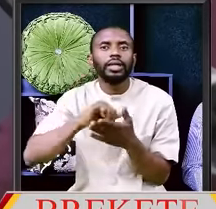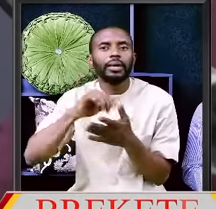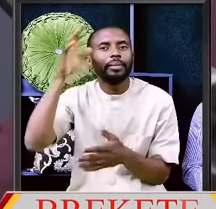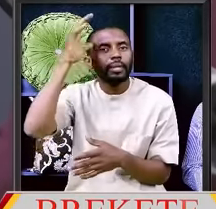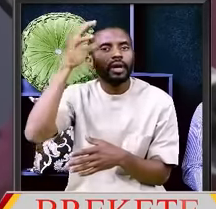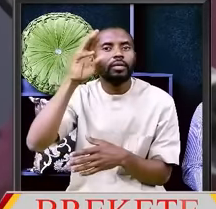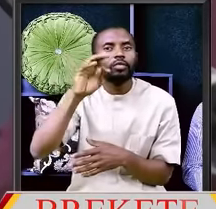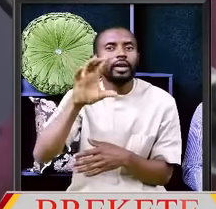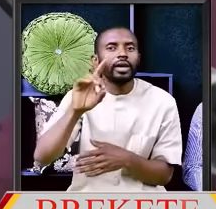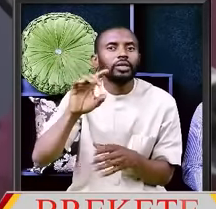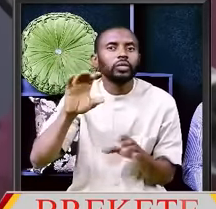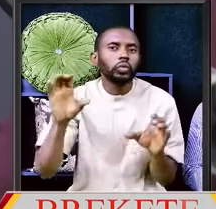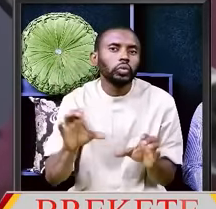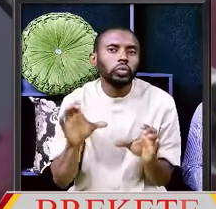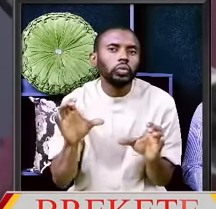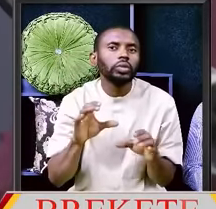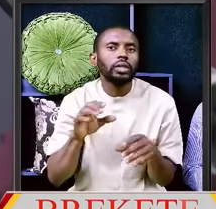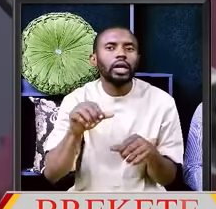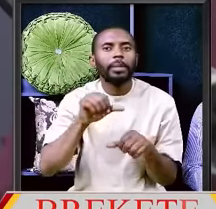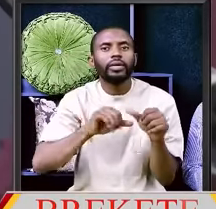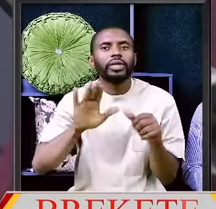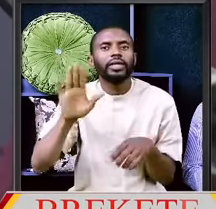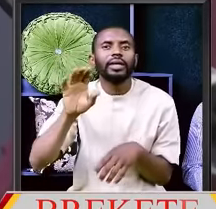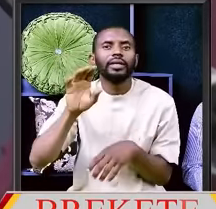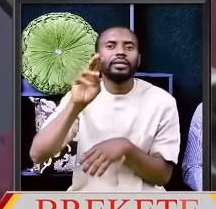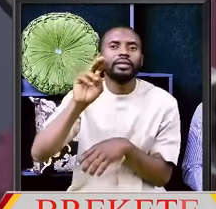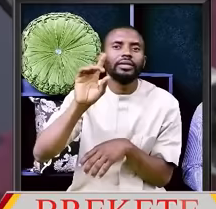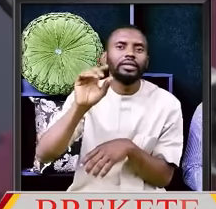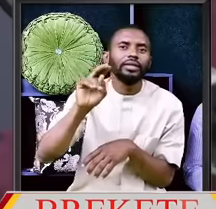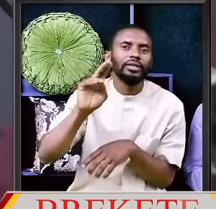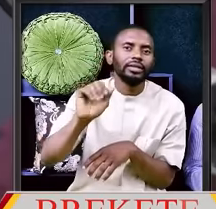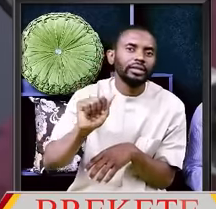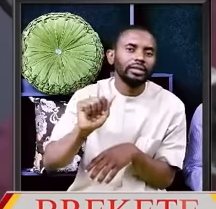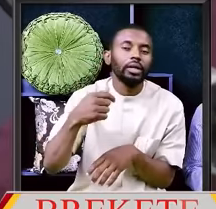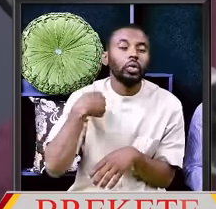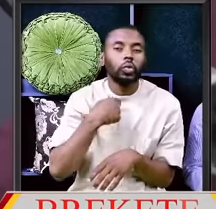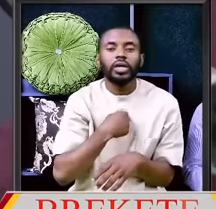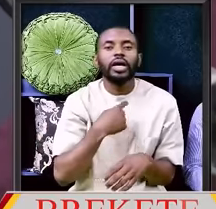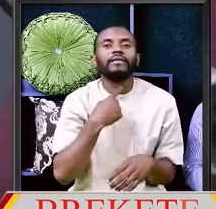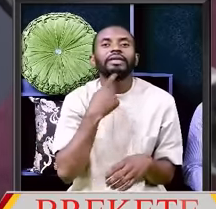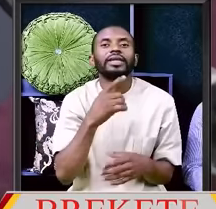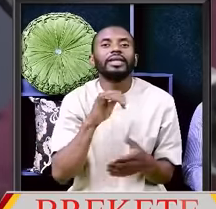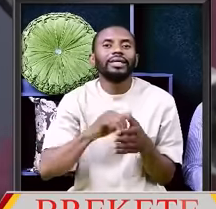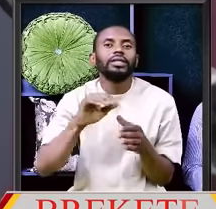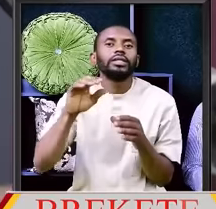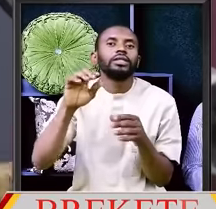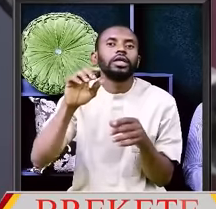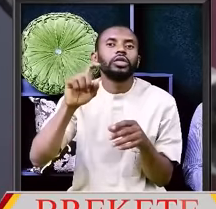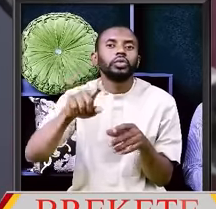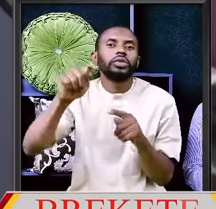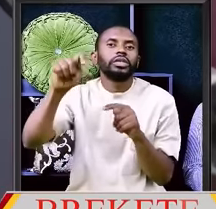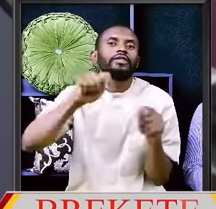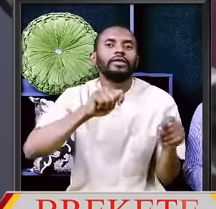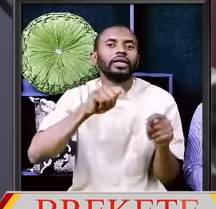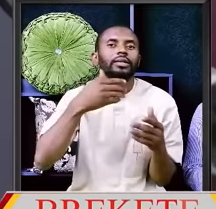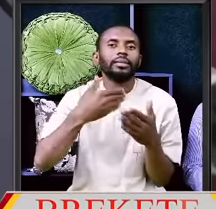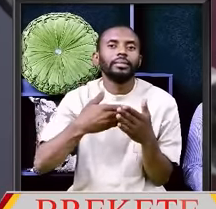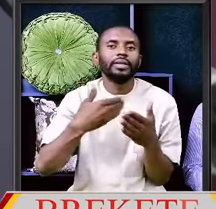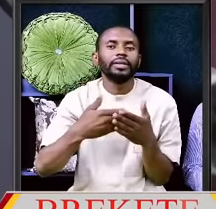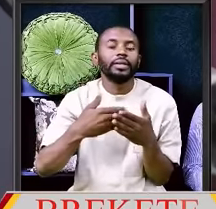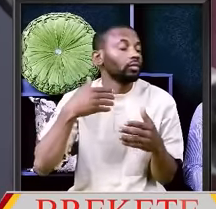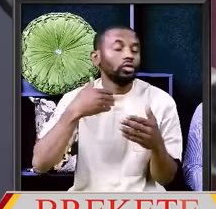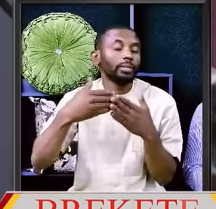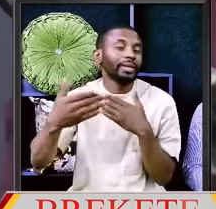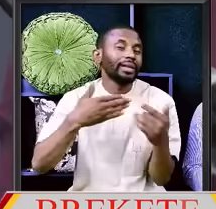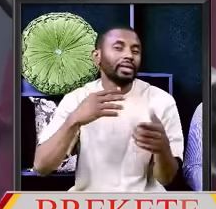procedure to make sure thing are for DNA. We don't talk, say, made them transfer the matter to Abuja now. So it